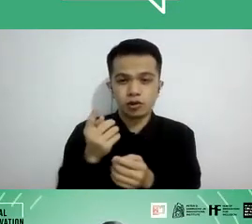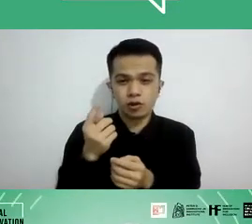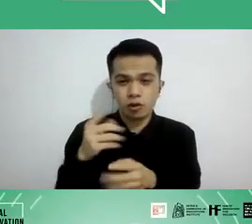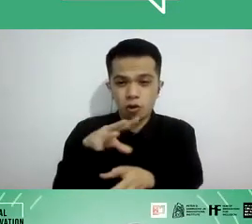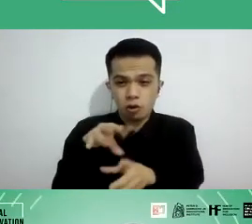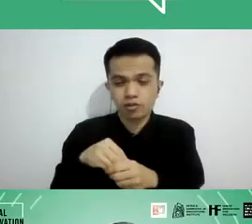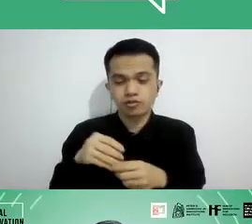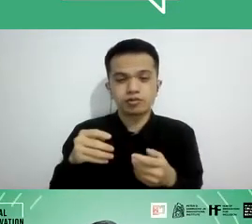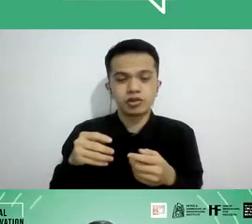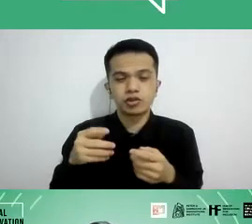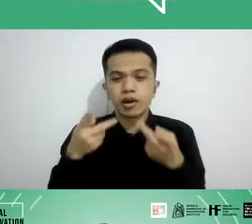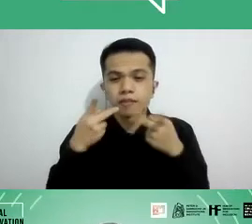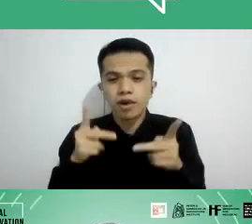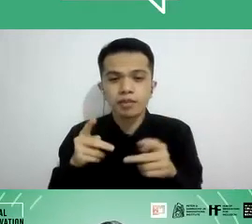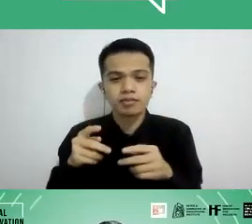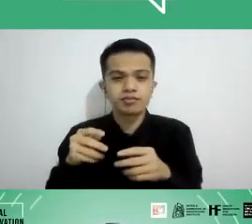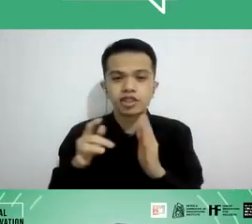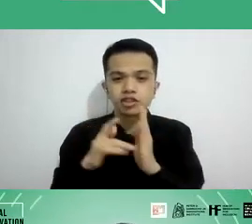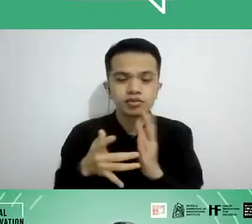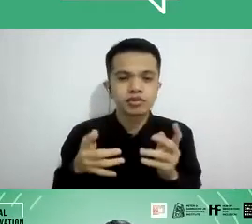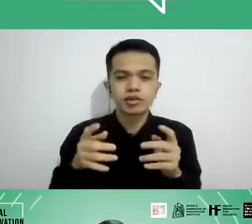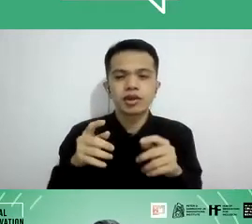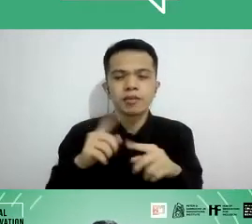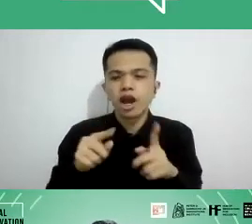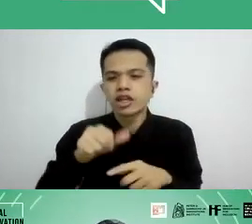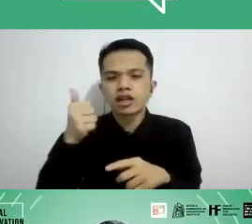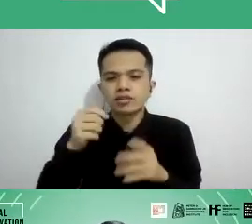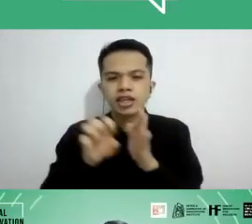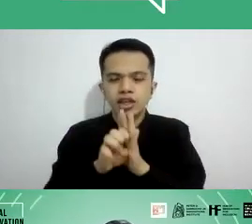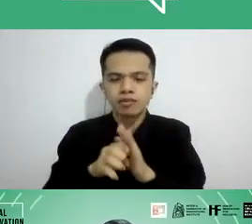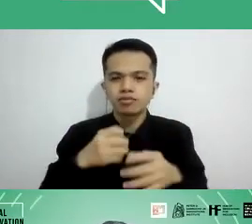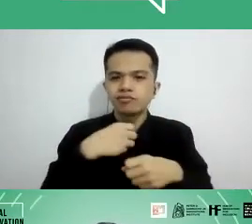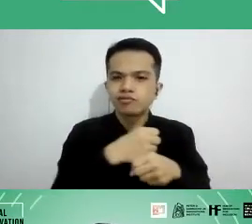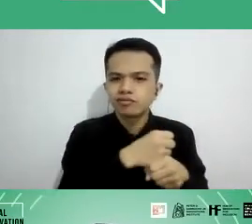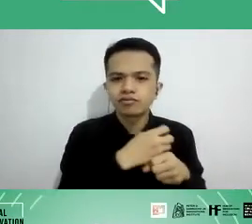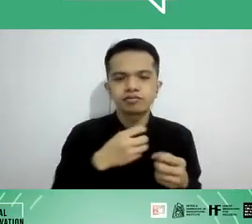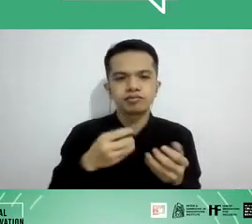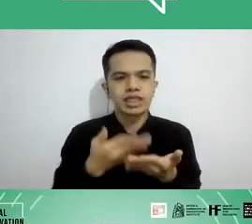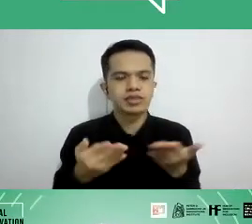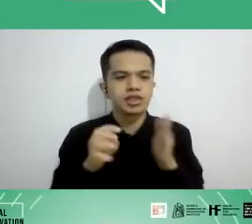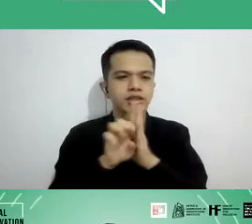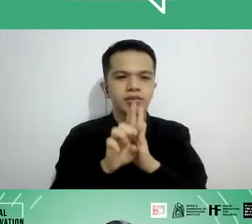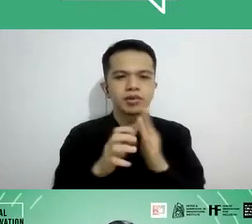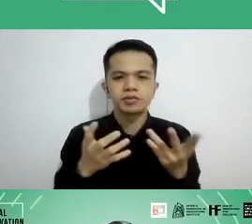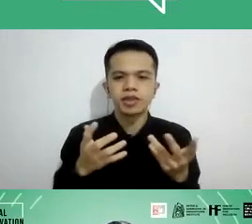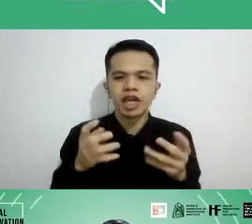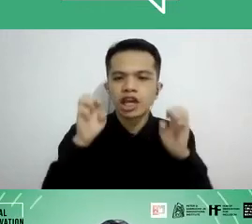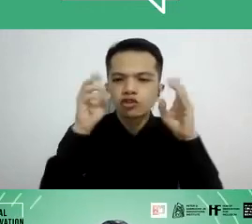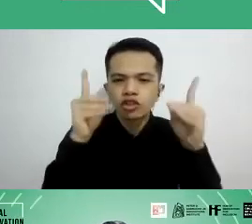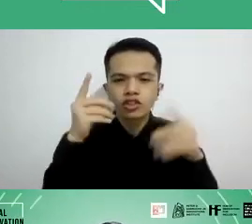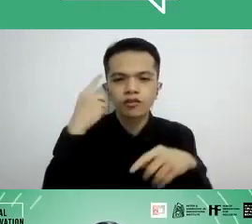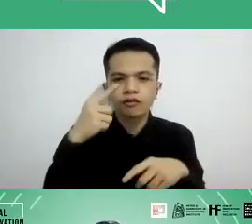public transportation or electricity, but now would include things like manufacturing, things like education for